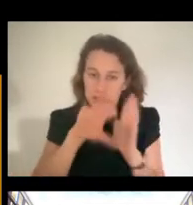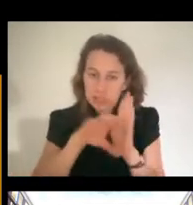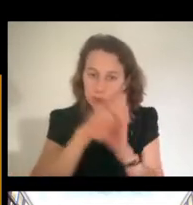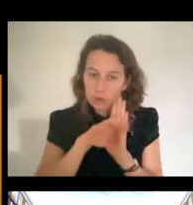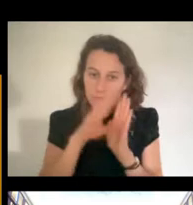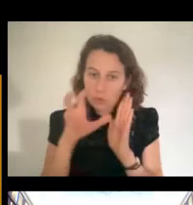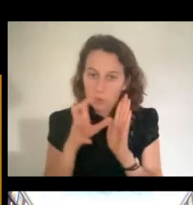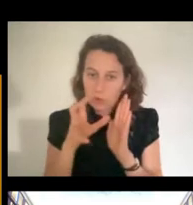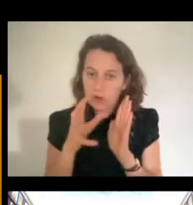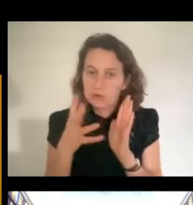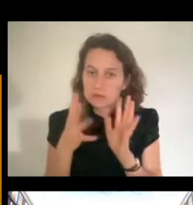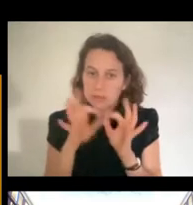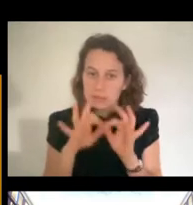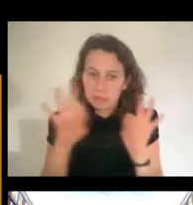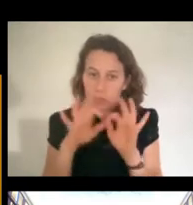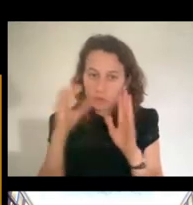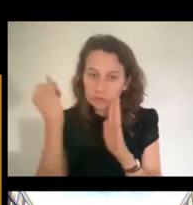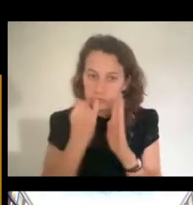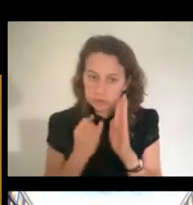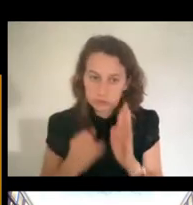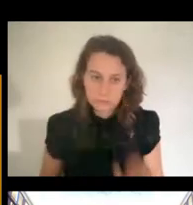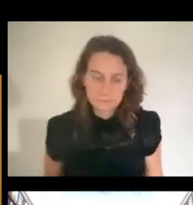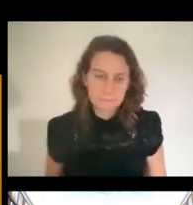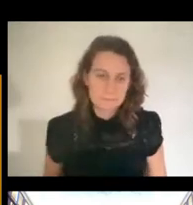you kind of found important to capture in these works?